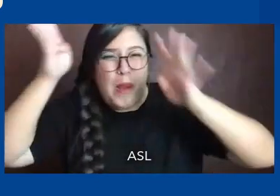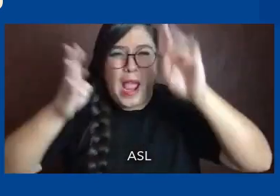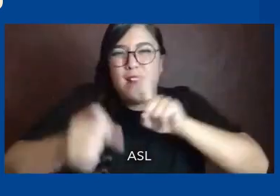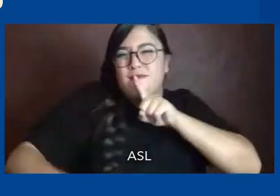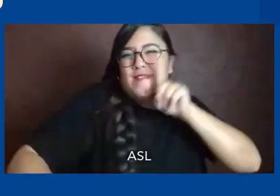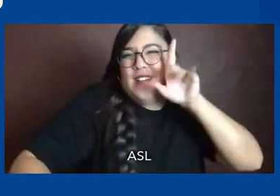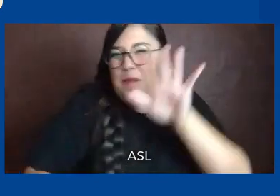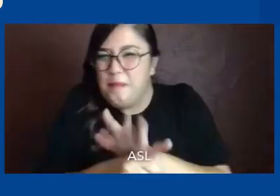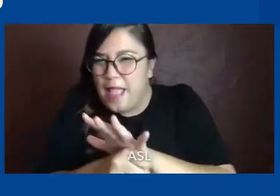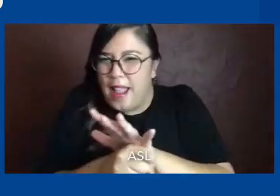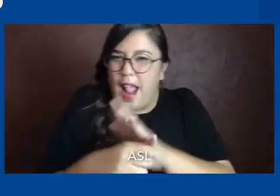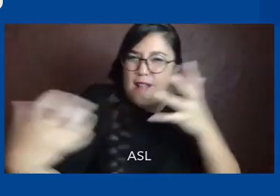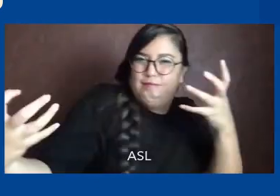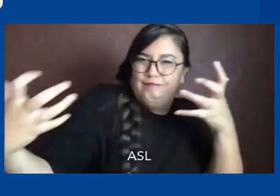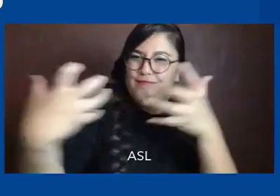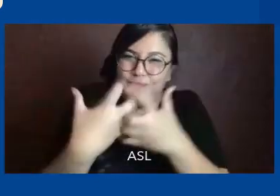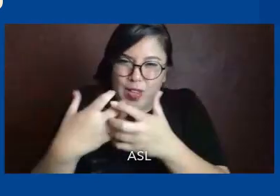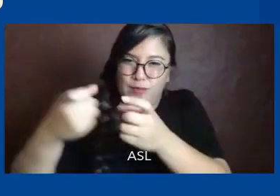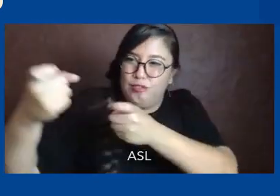with a director.